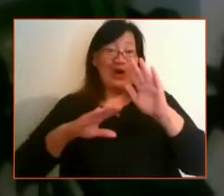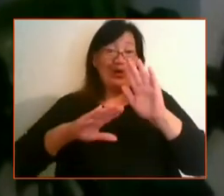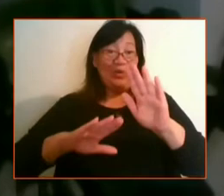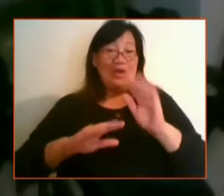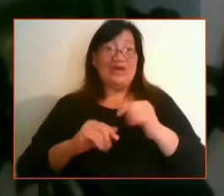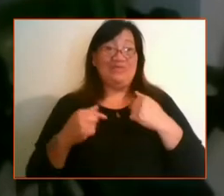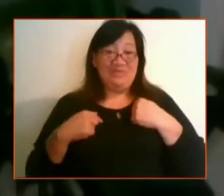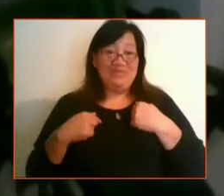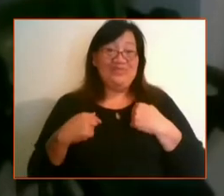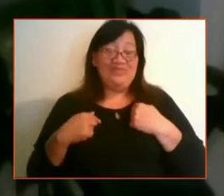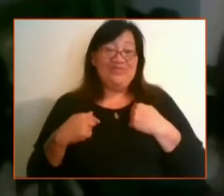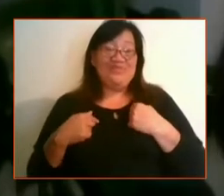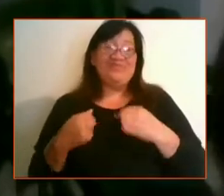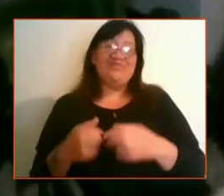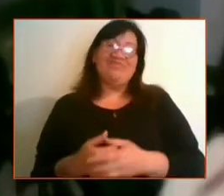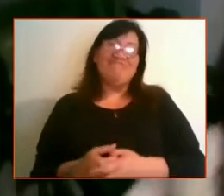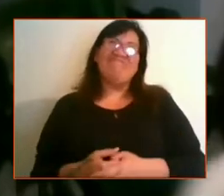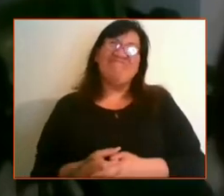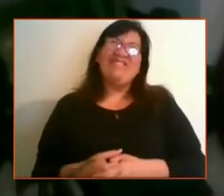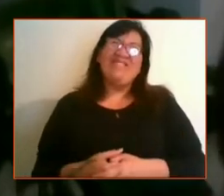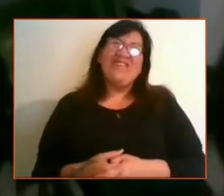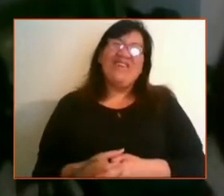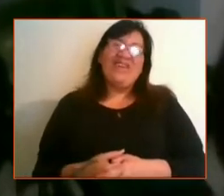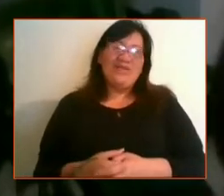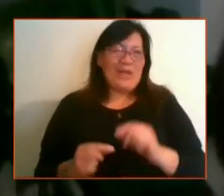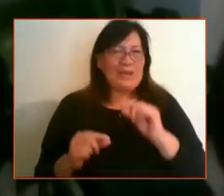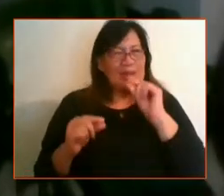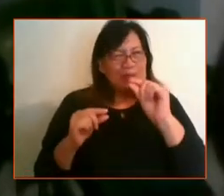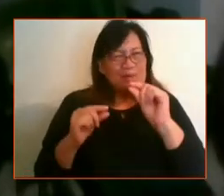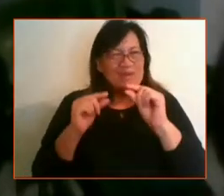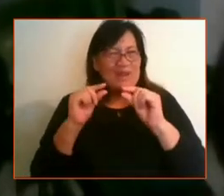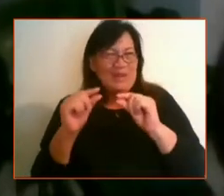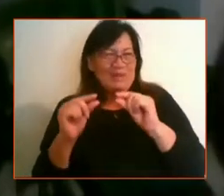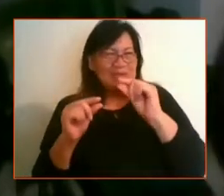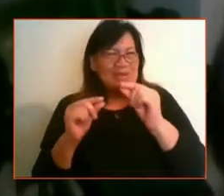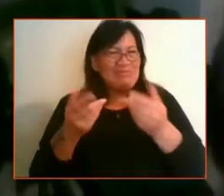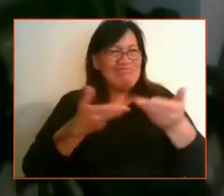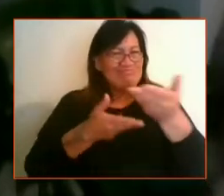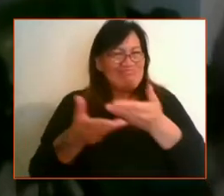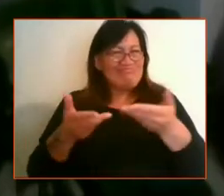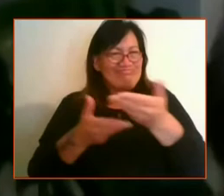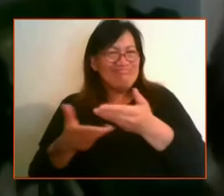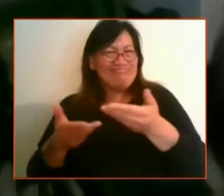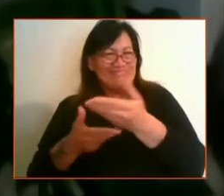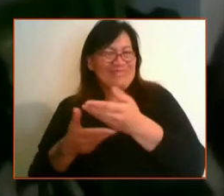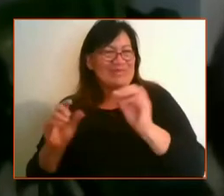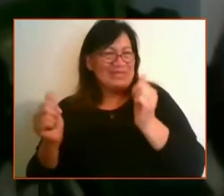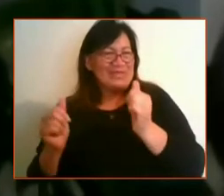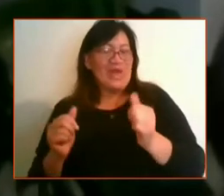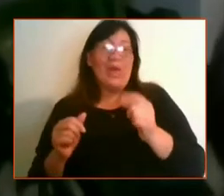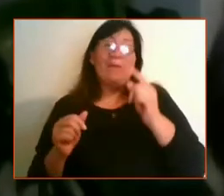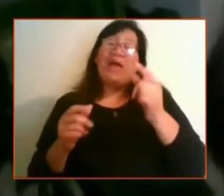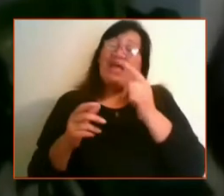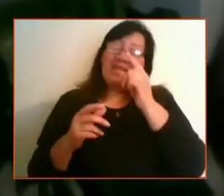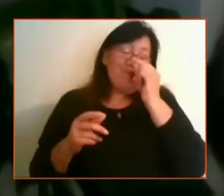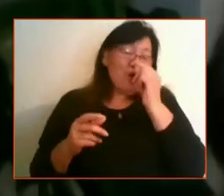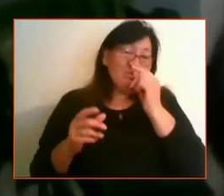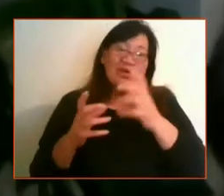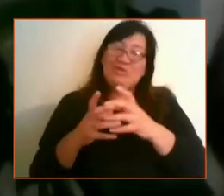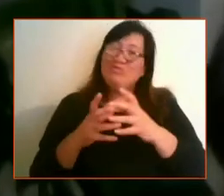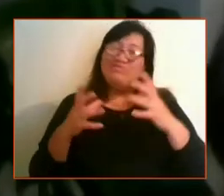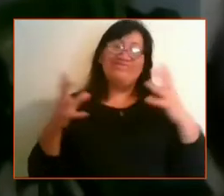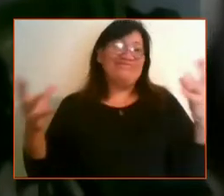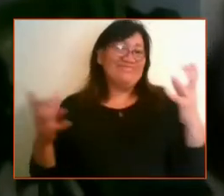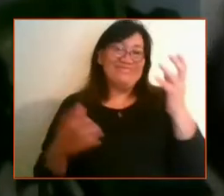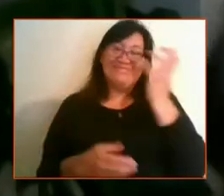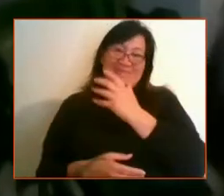as we've kind of had little snippets of dialogue about today, has massive potential to provide us